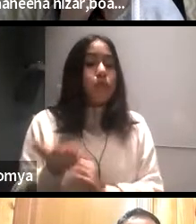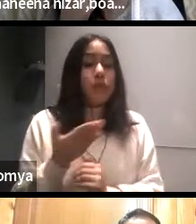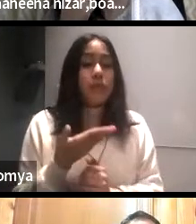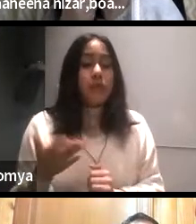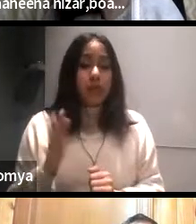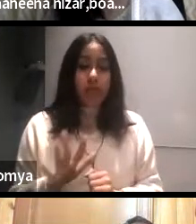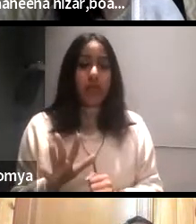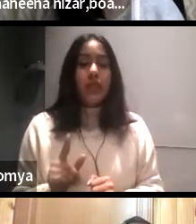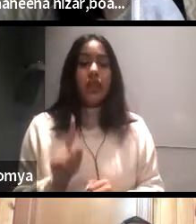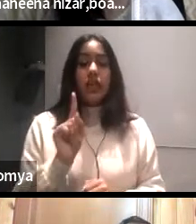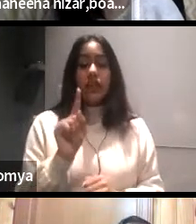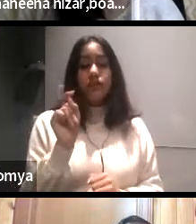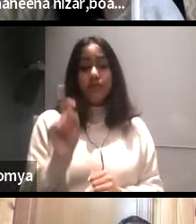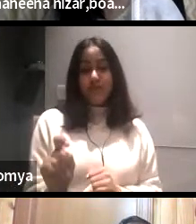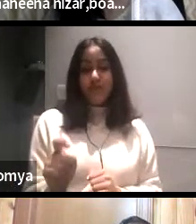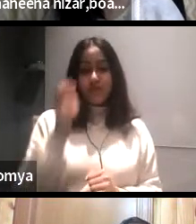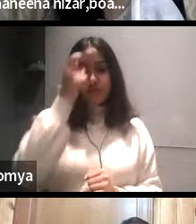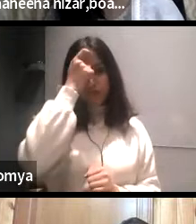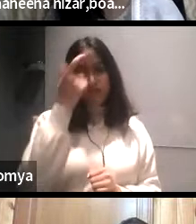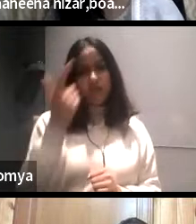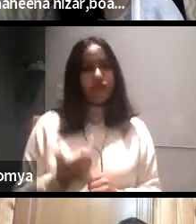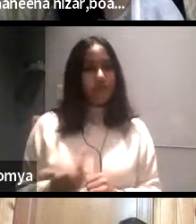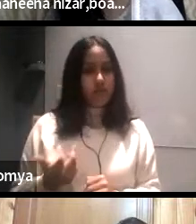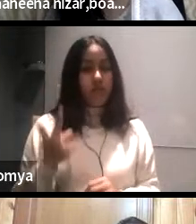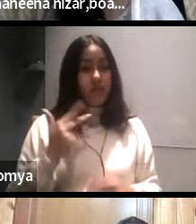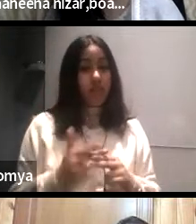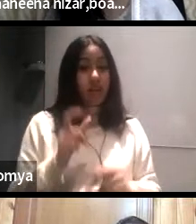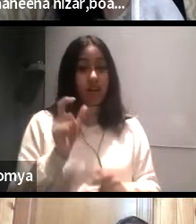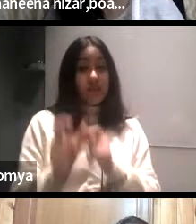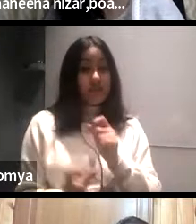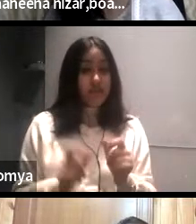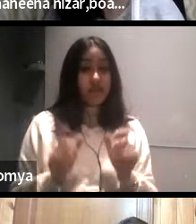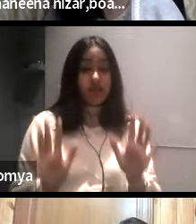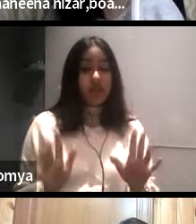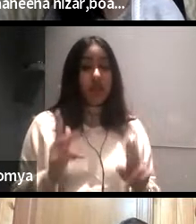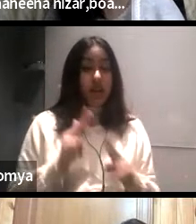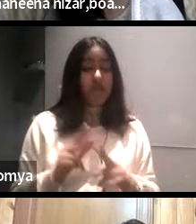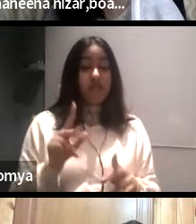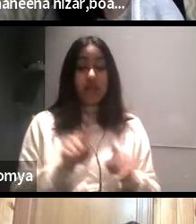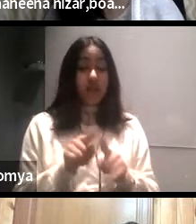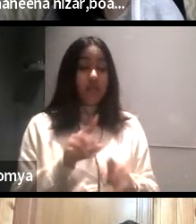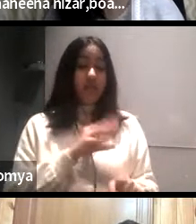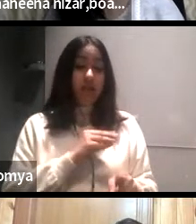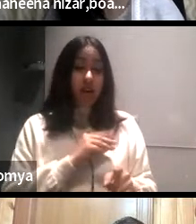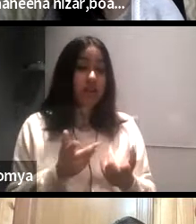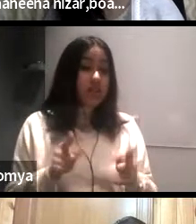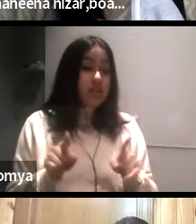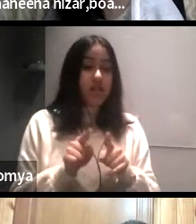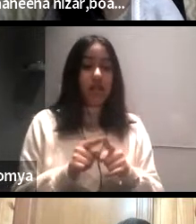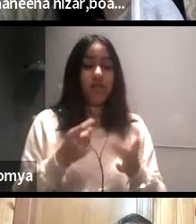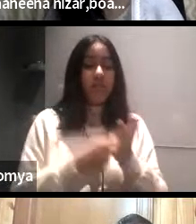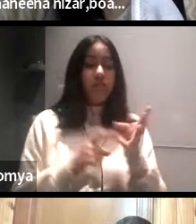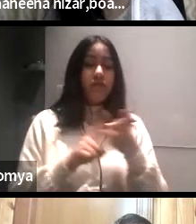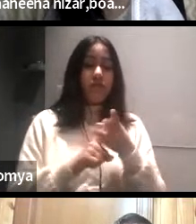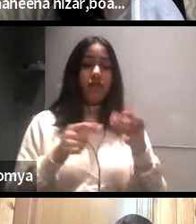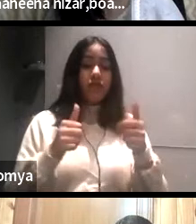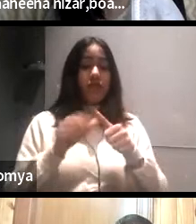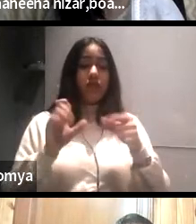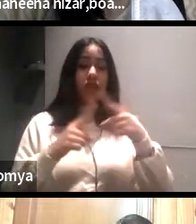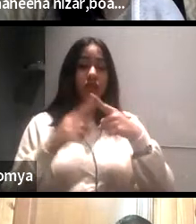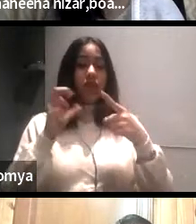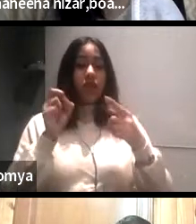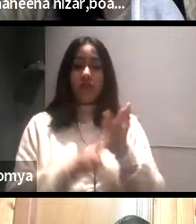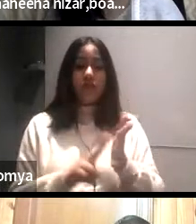major issue is that people are often so afraid of asking because of the reaction they will get. So we're seeing